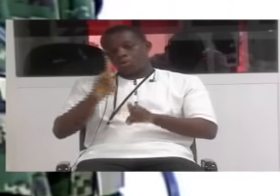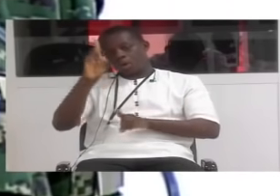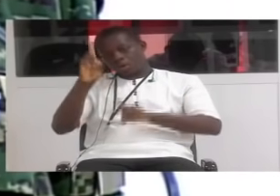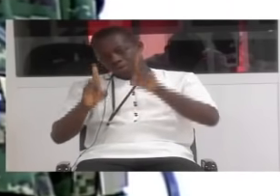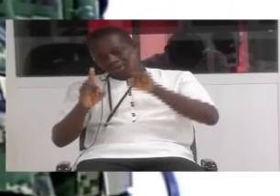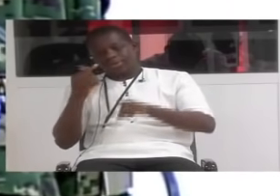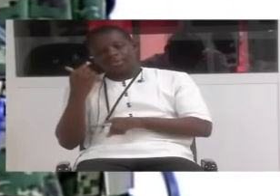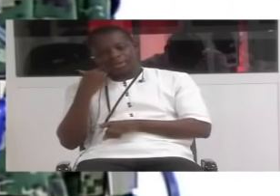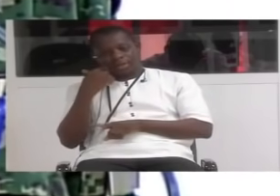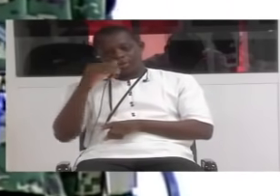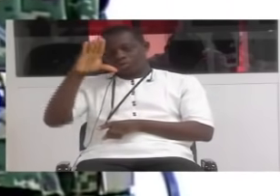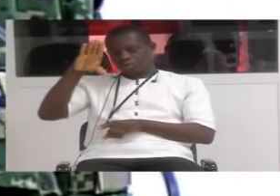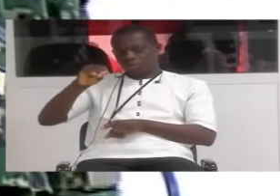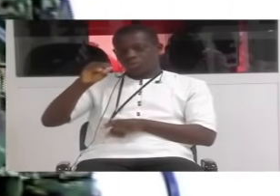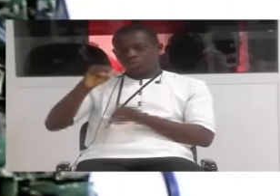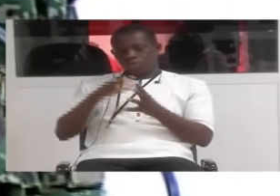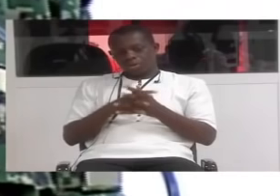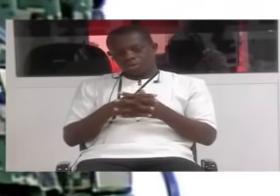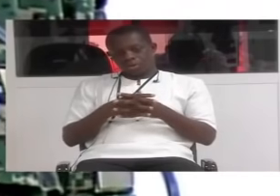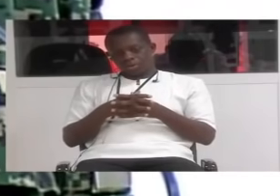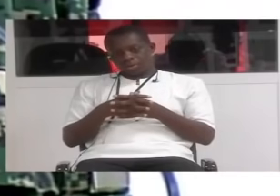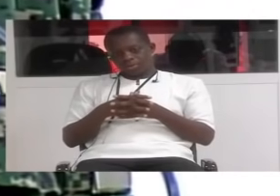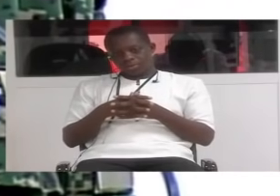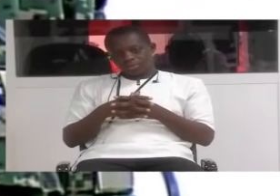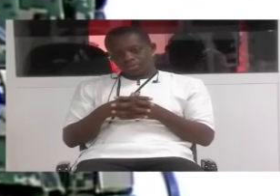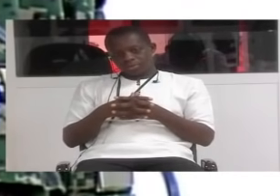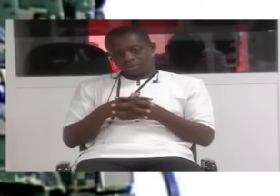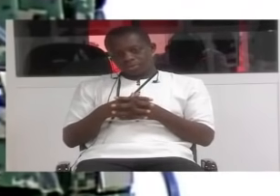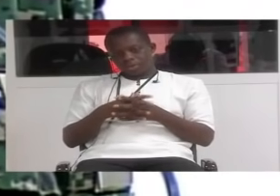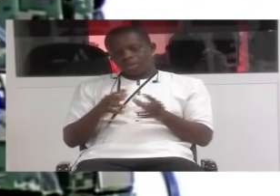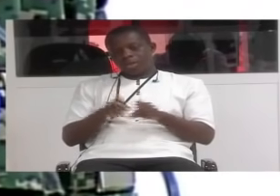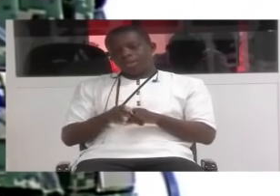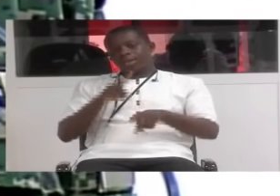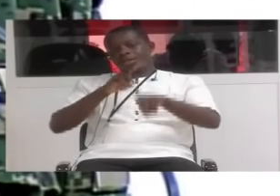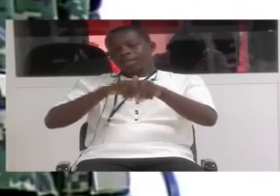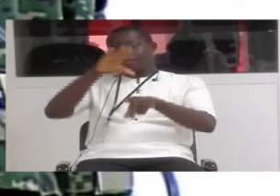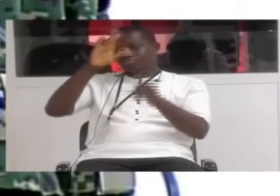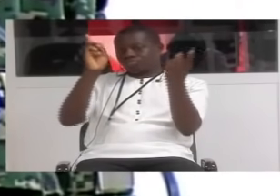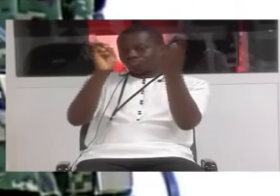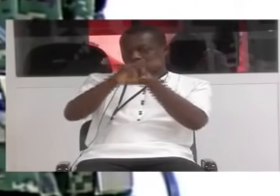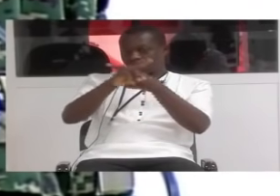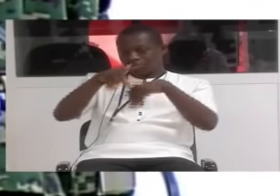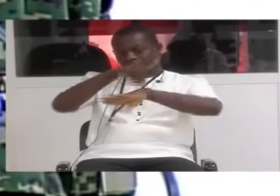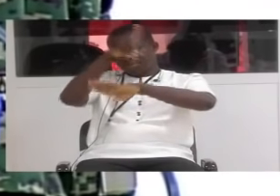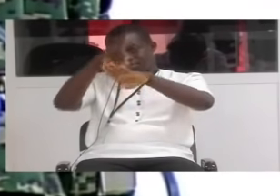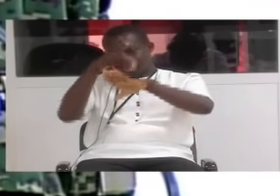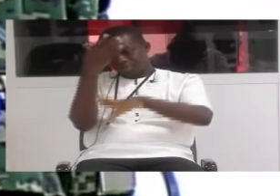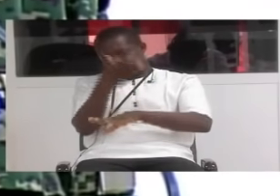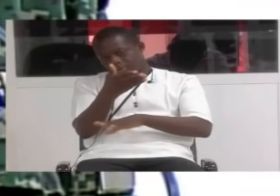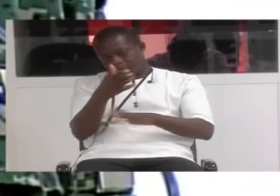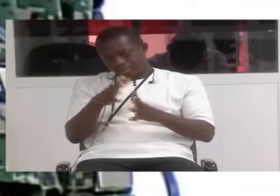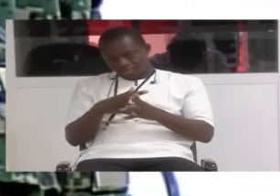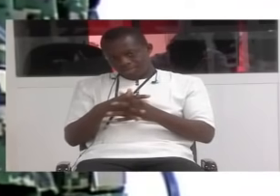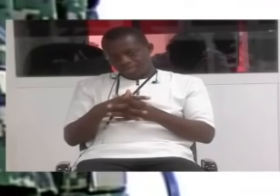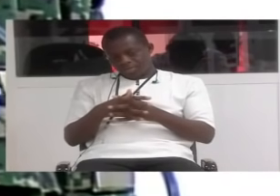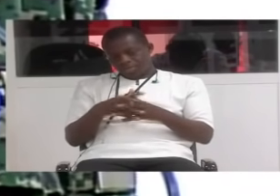because we used to be on guard one day at a time, so when the change of guard took